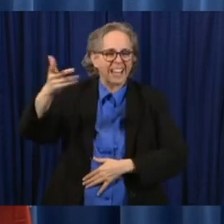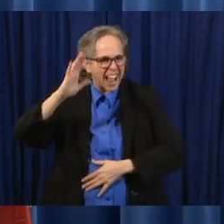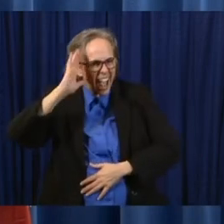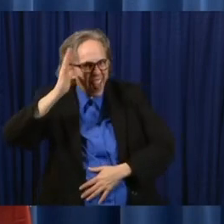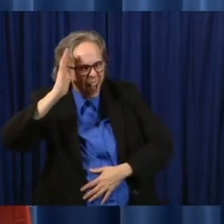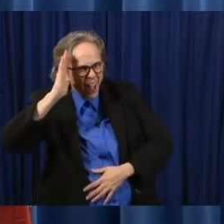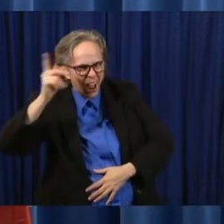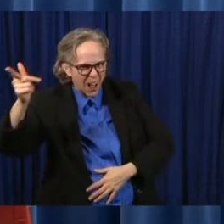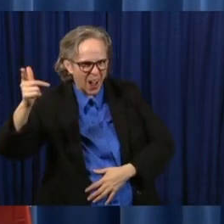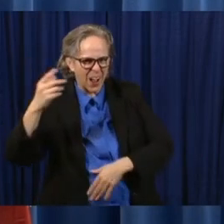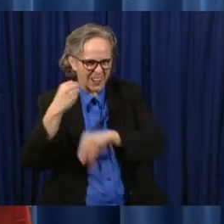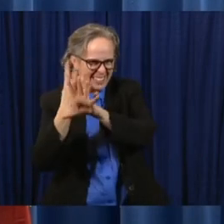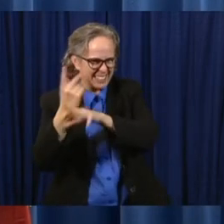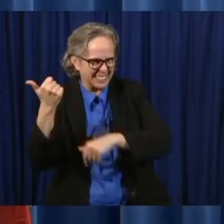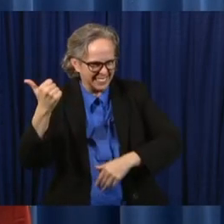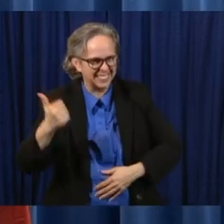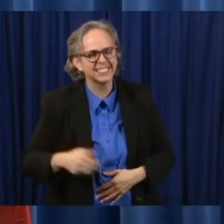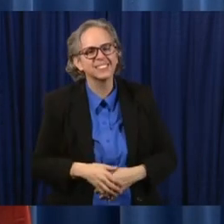Hi,